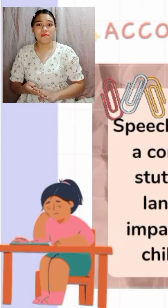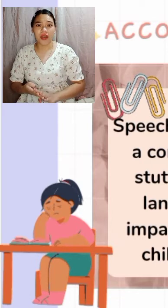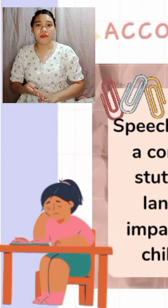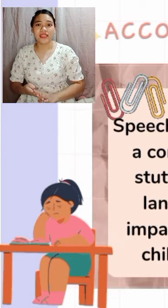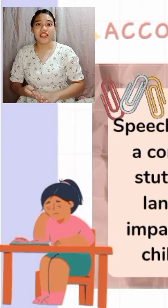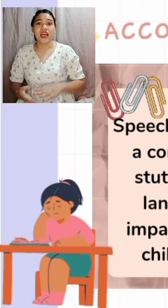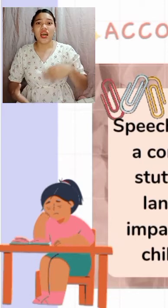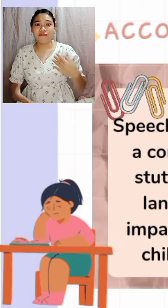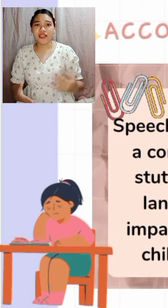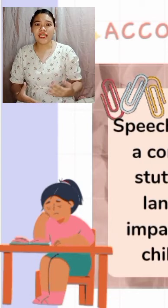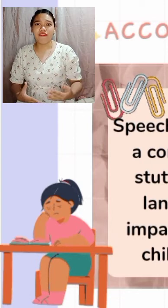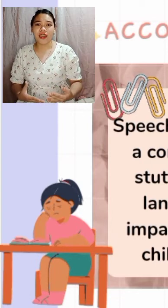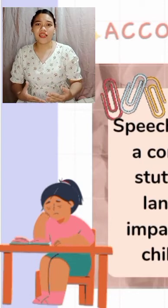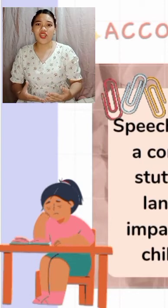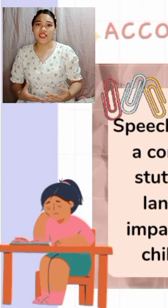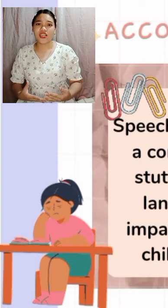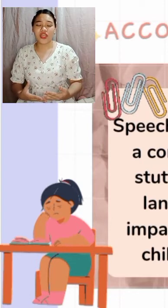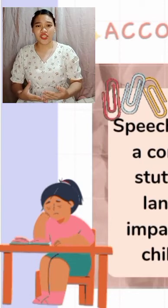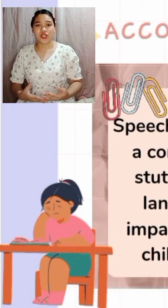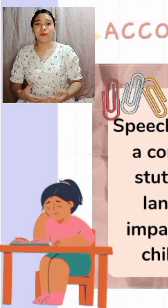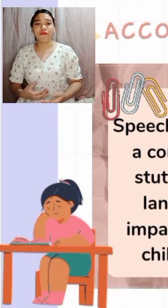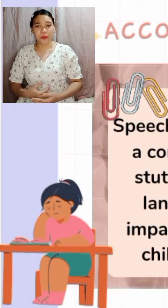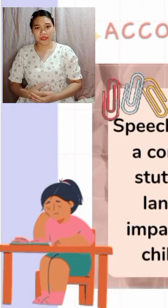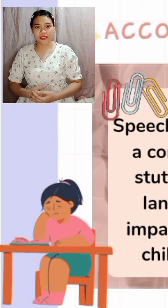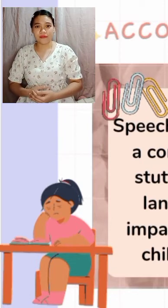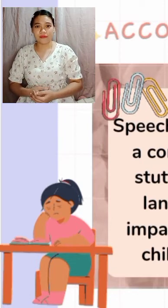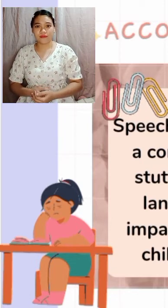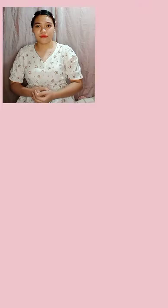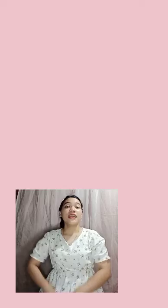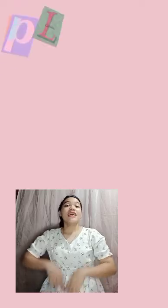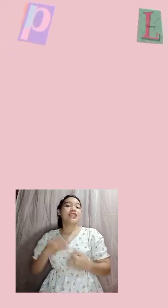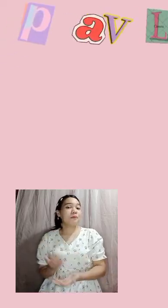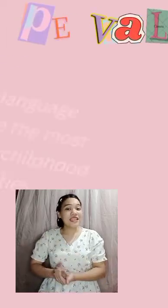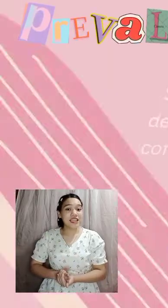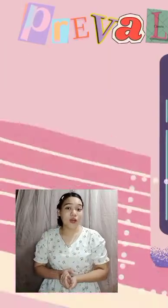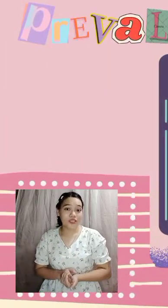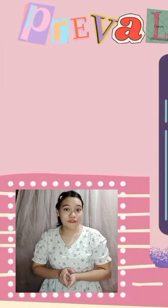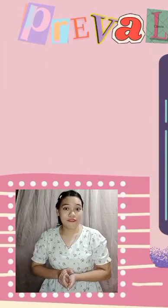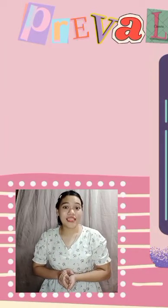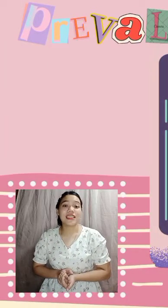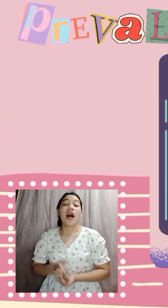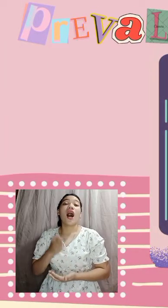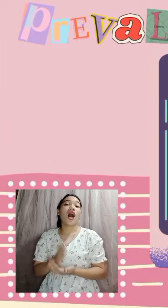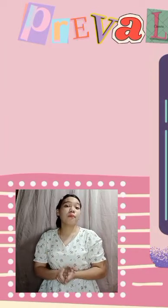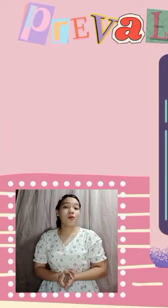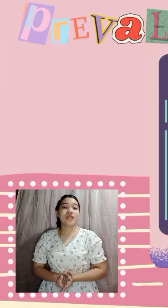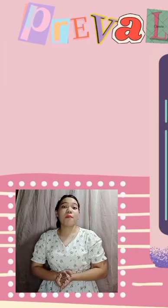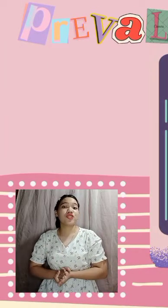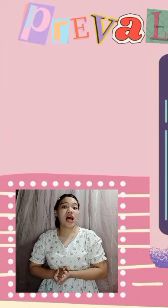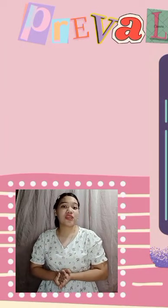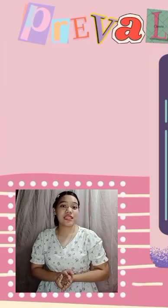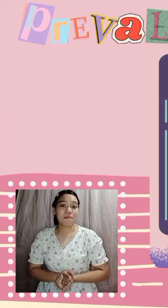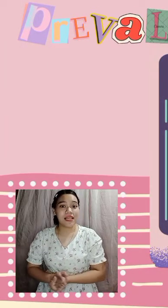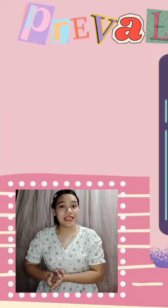a voice impairment that adversely affect the child's educational performance. Speech-language deficits are most